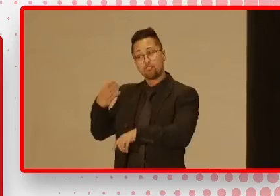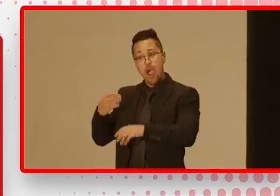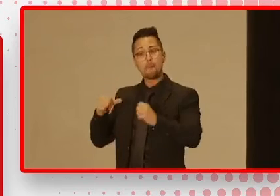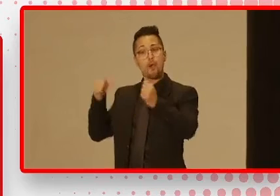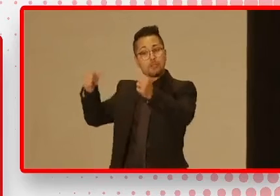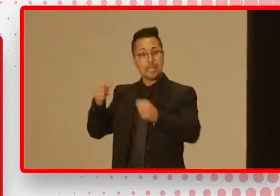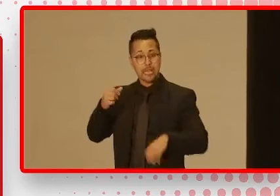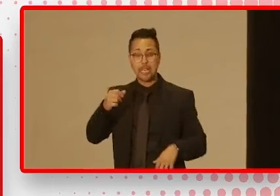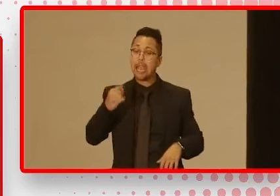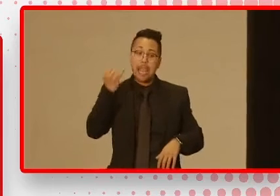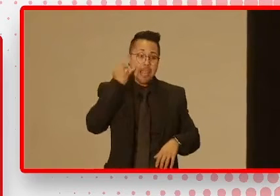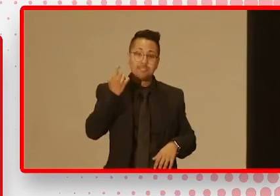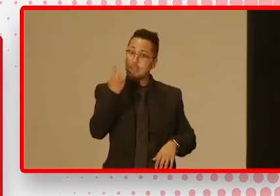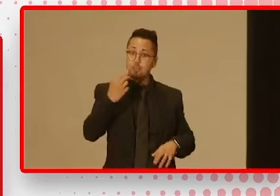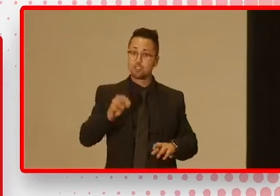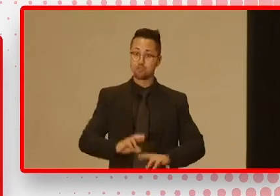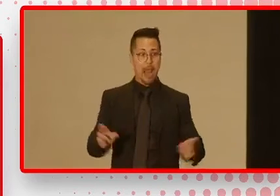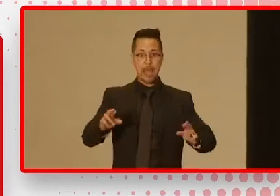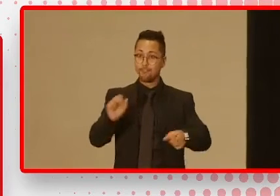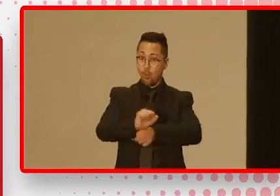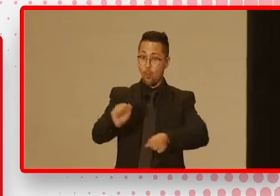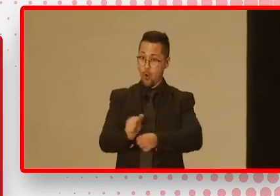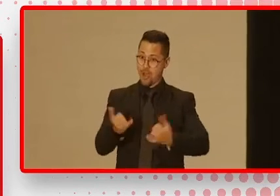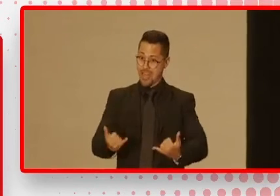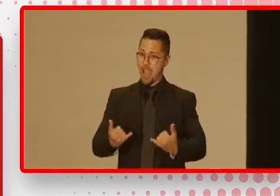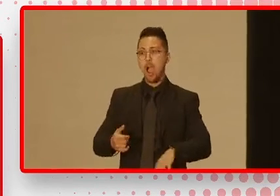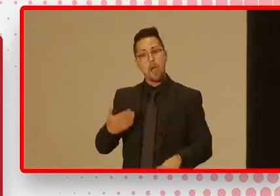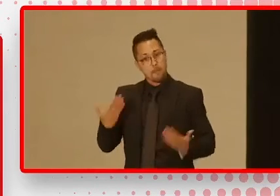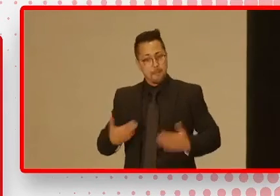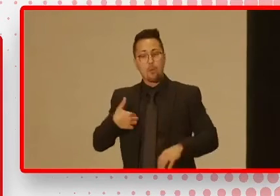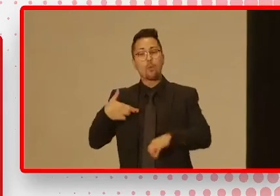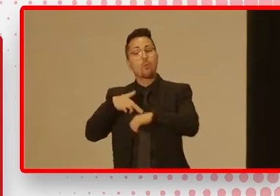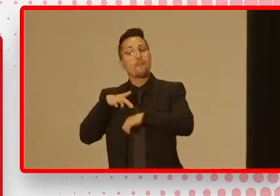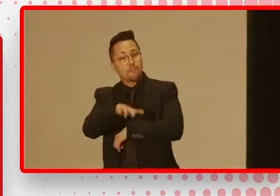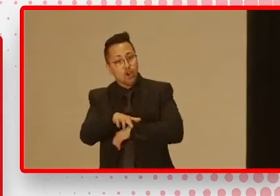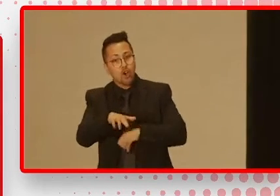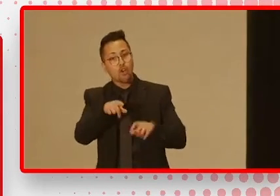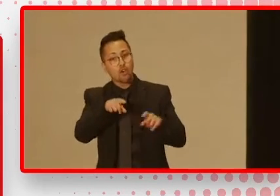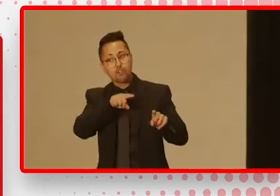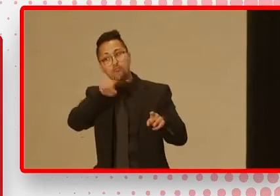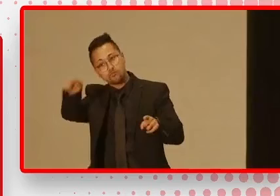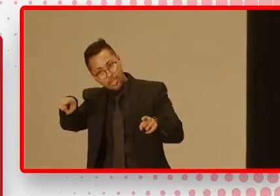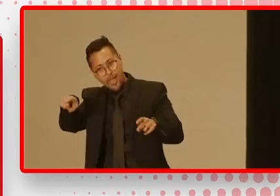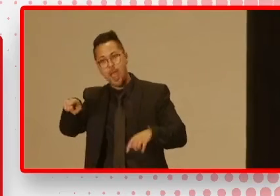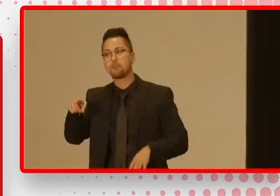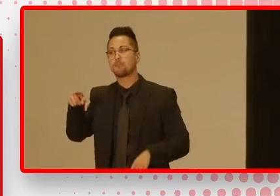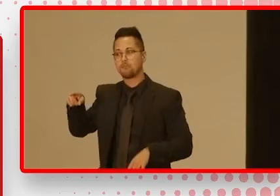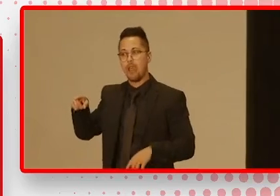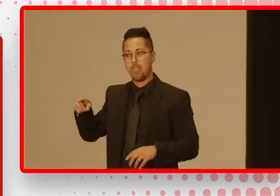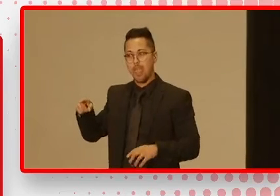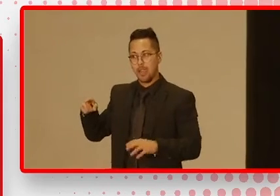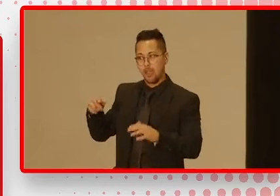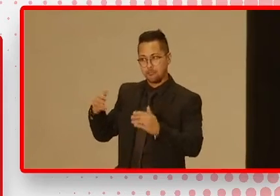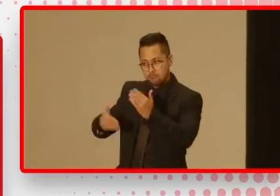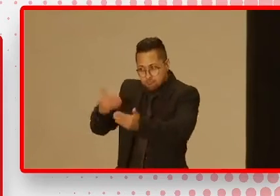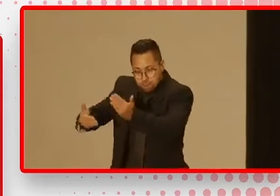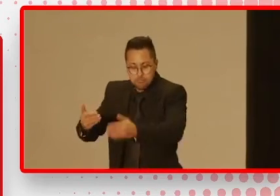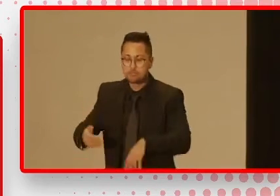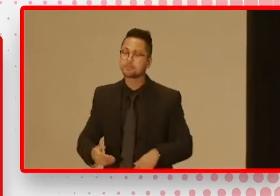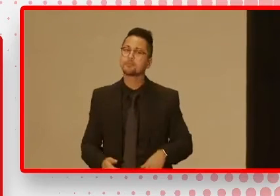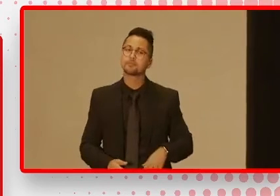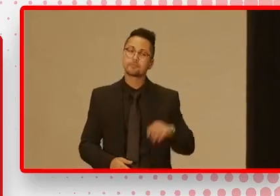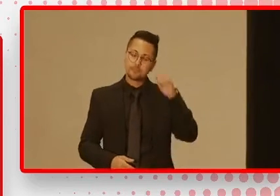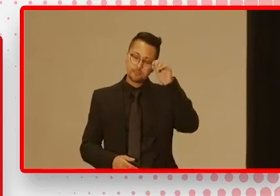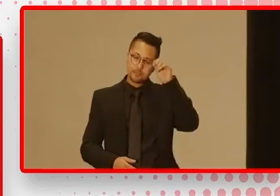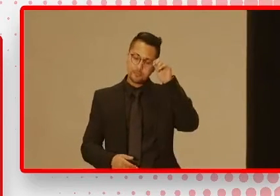part, we may refer them to CareerSource and we work together. And then currently we are working with CareerSource with the